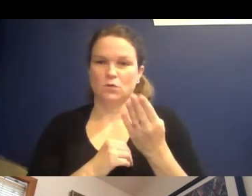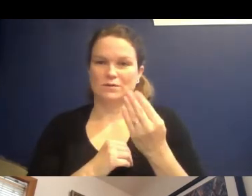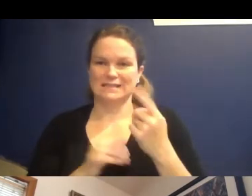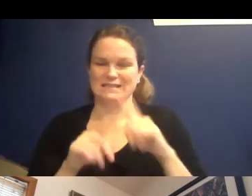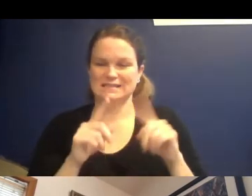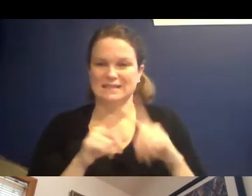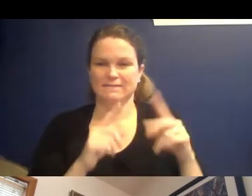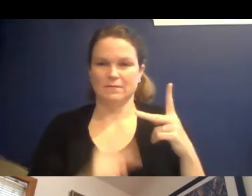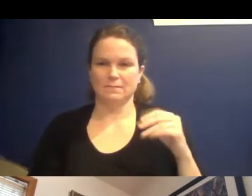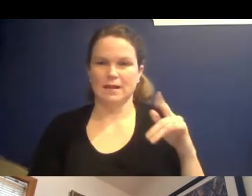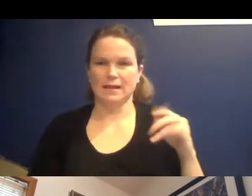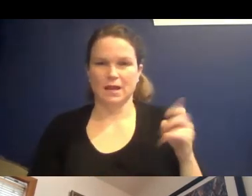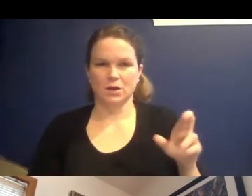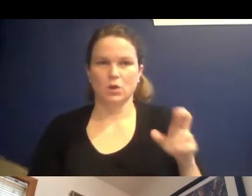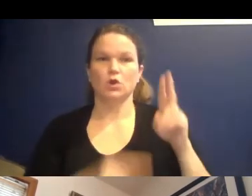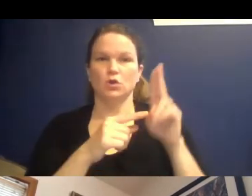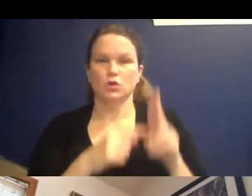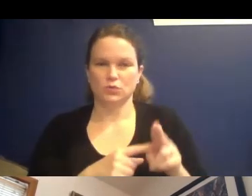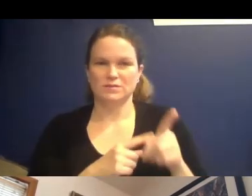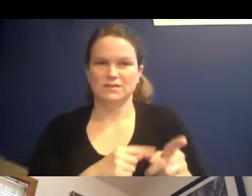use milkweed as a source of nectar and pollen.